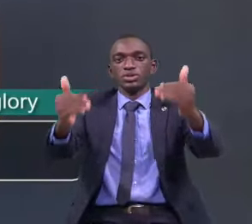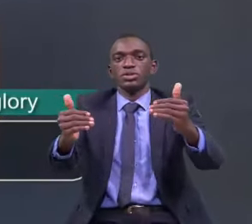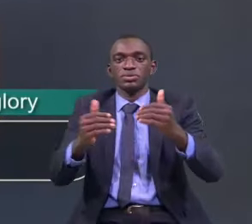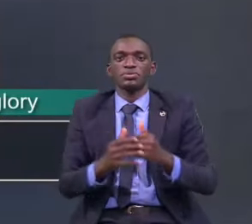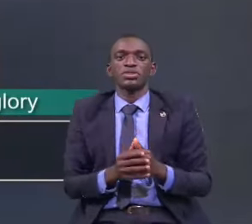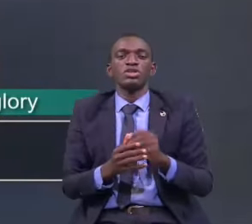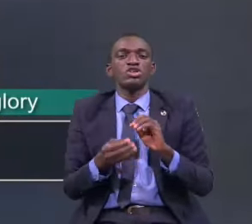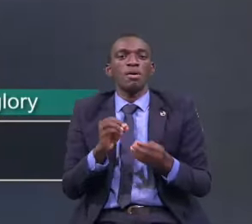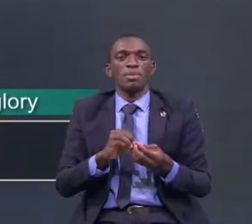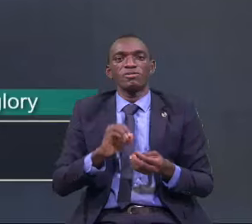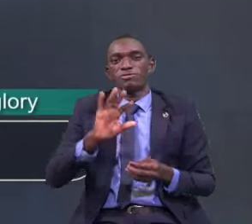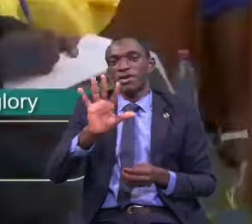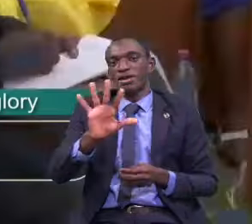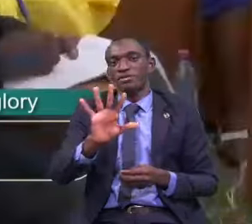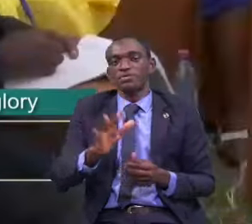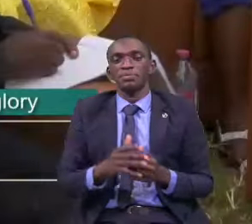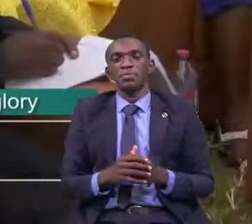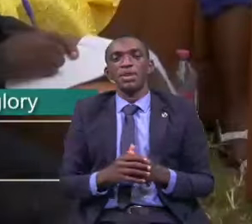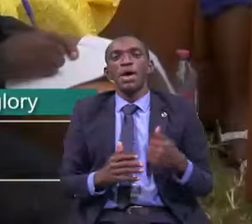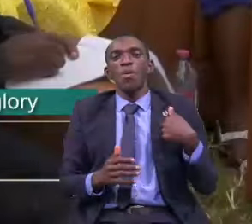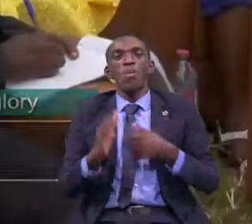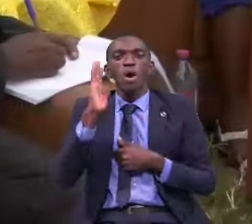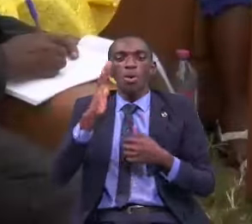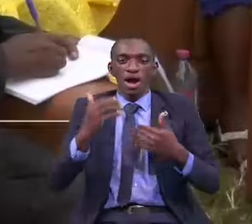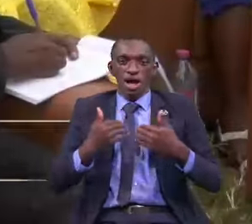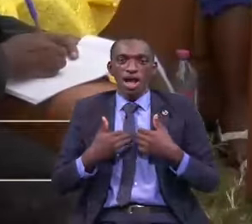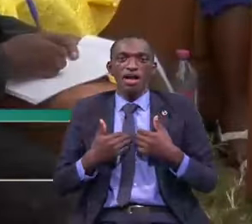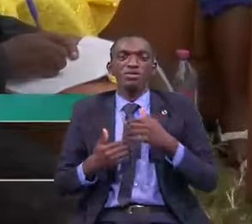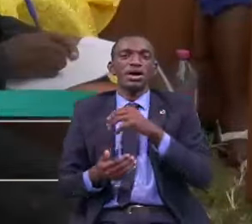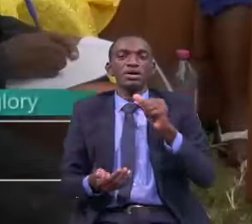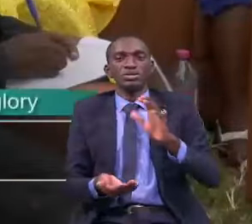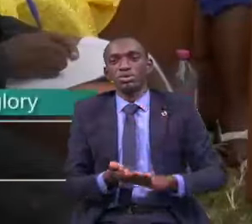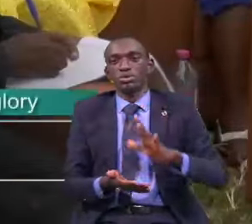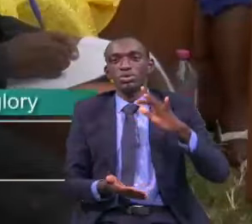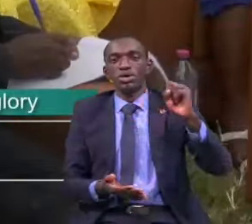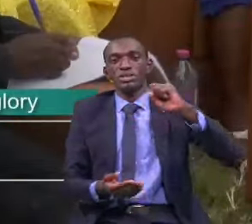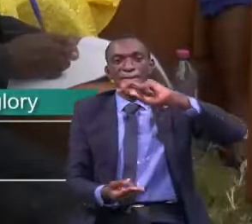Number five, you'll have a glorious